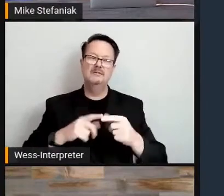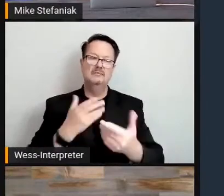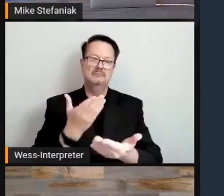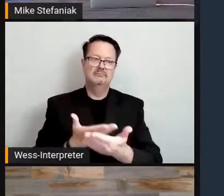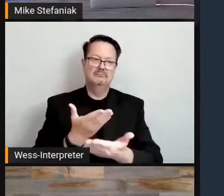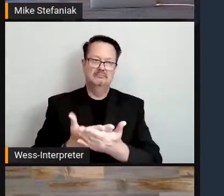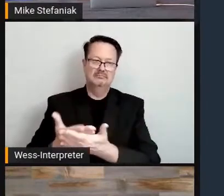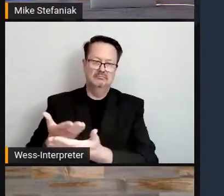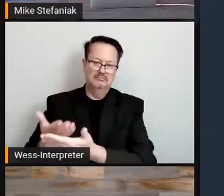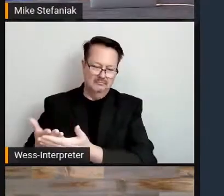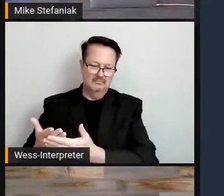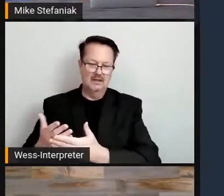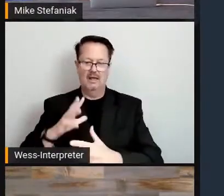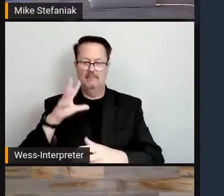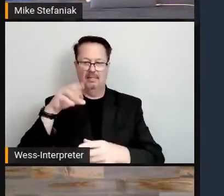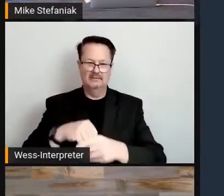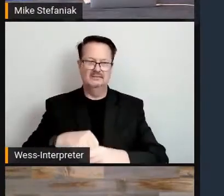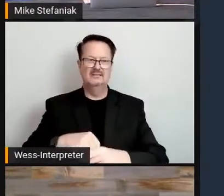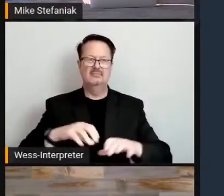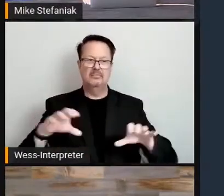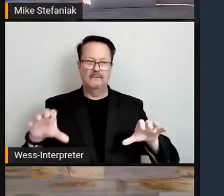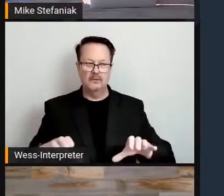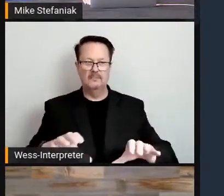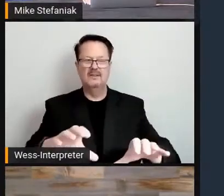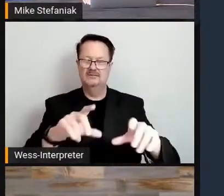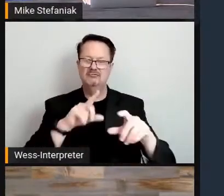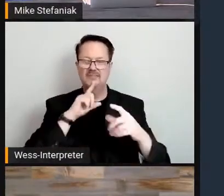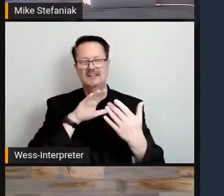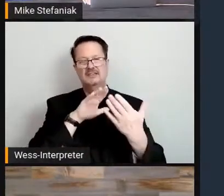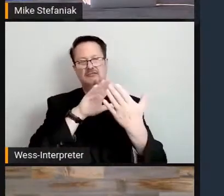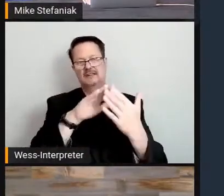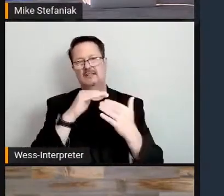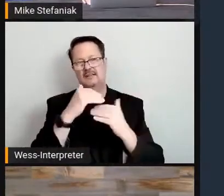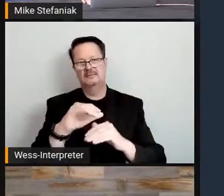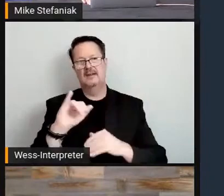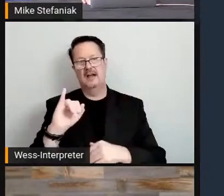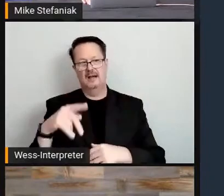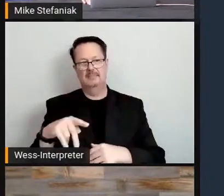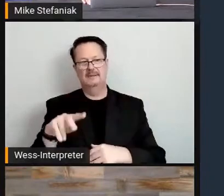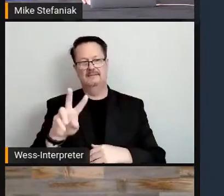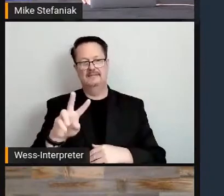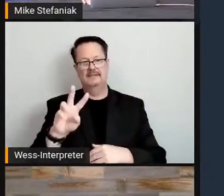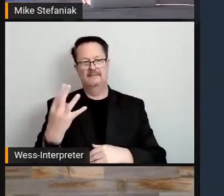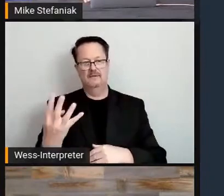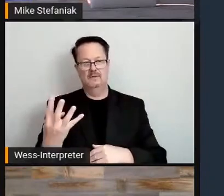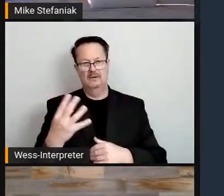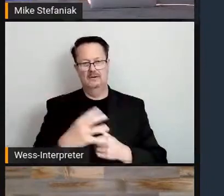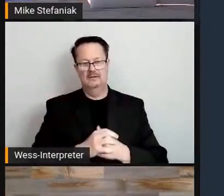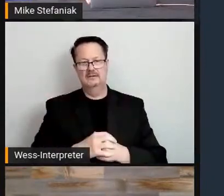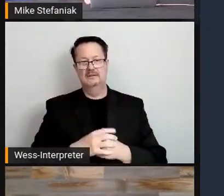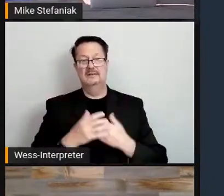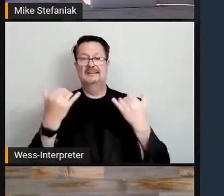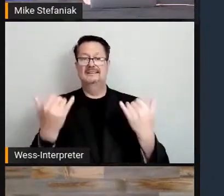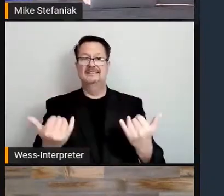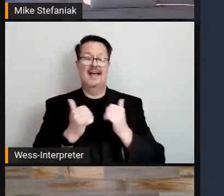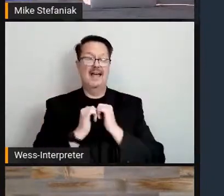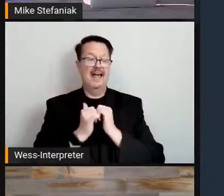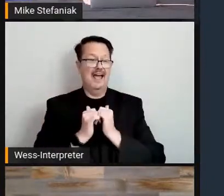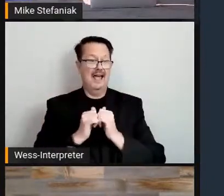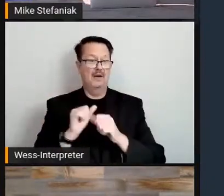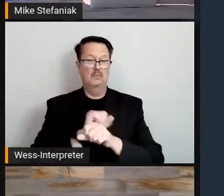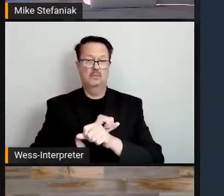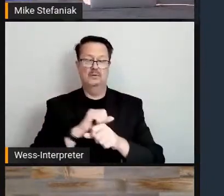So it really addresses all of the limitations of IPv4. So now how it works in